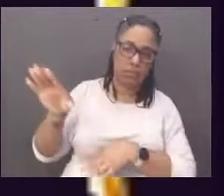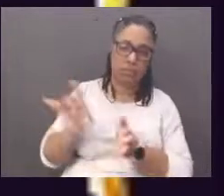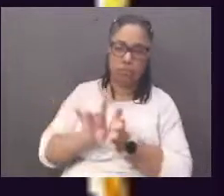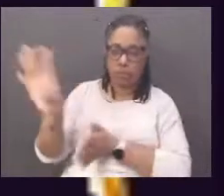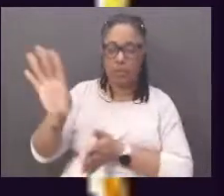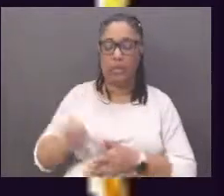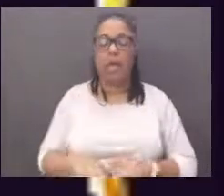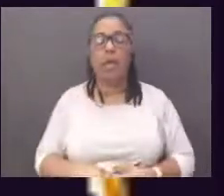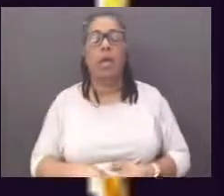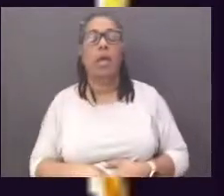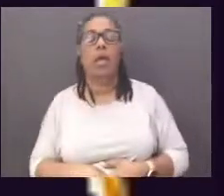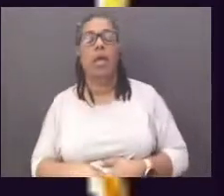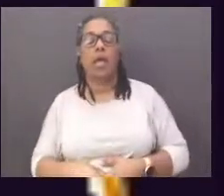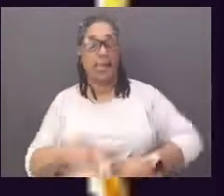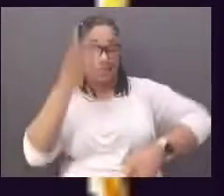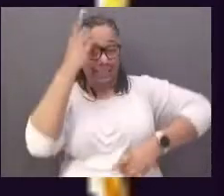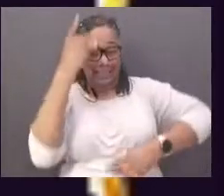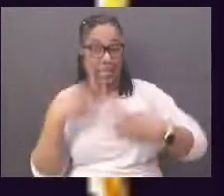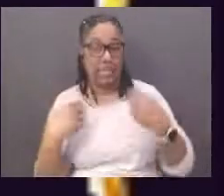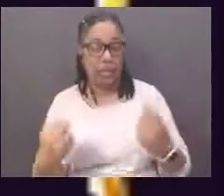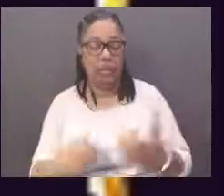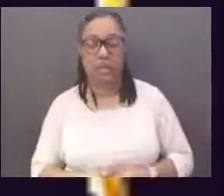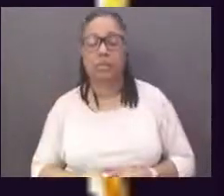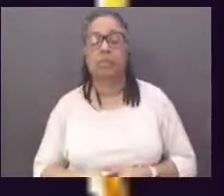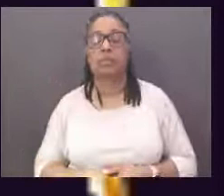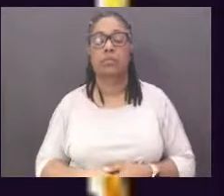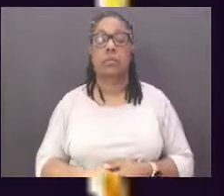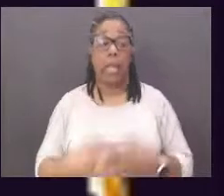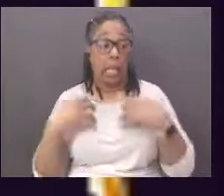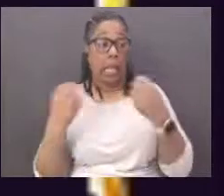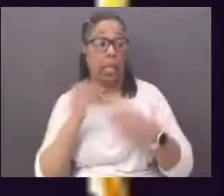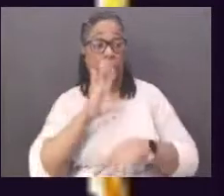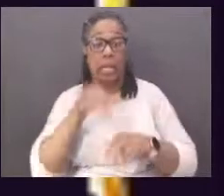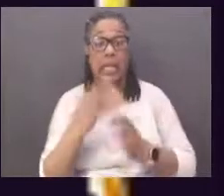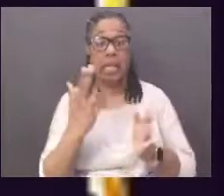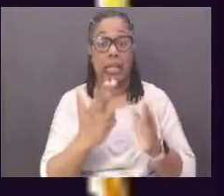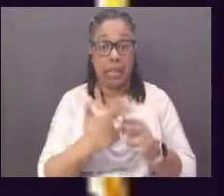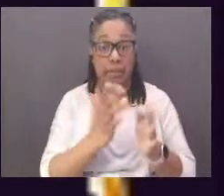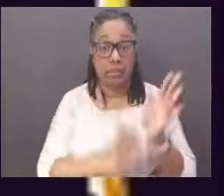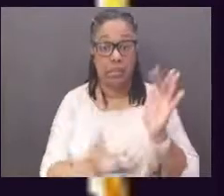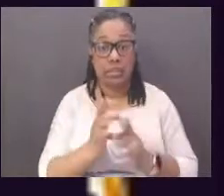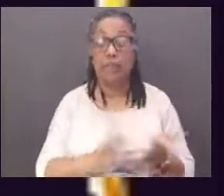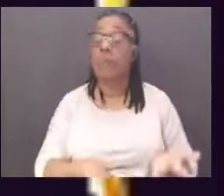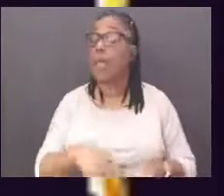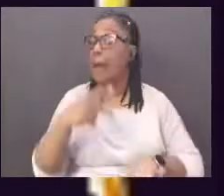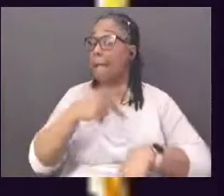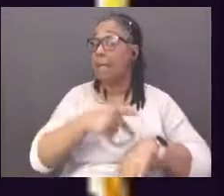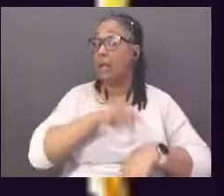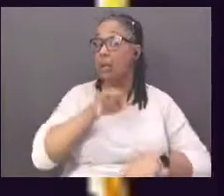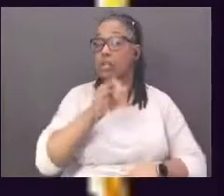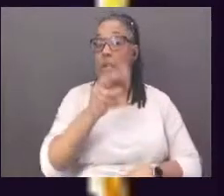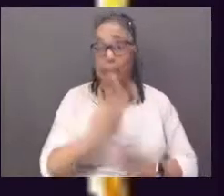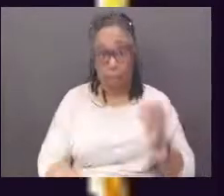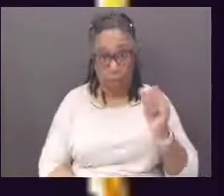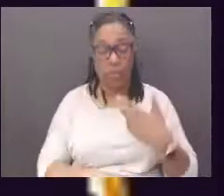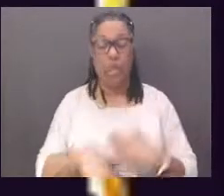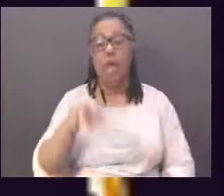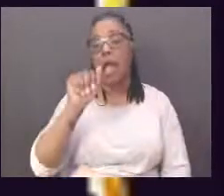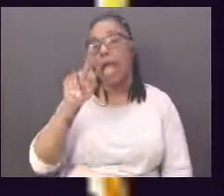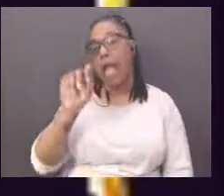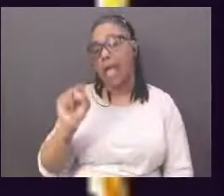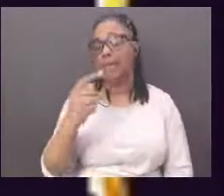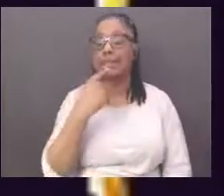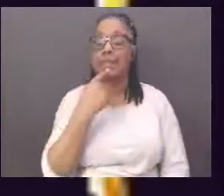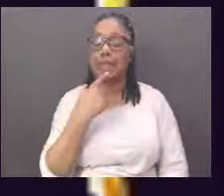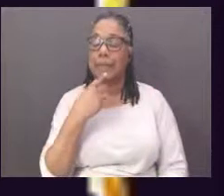his to give. There is healing in the name of Jesus. Peter and John are proof of this. The book of Acts tells us, the letter